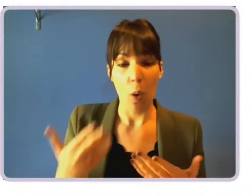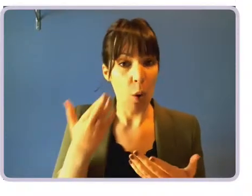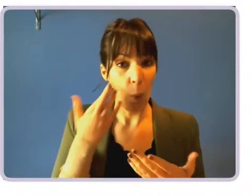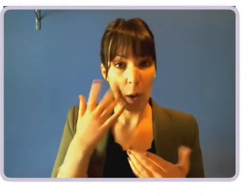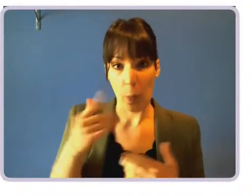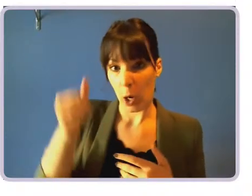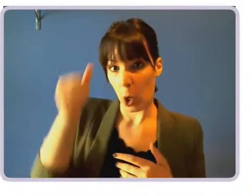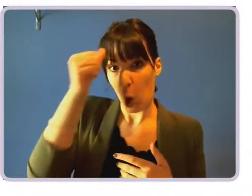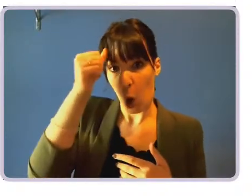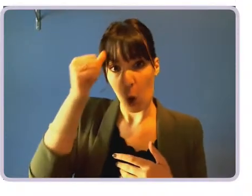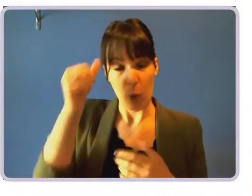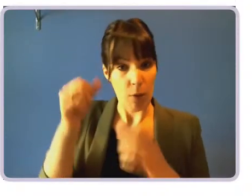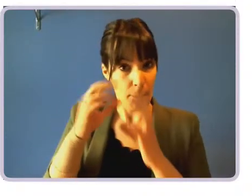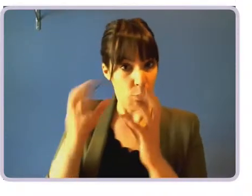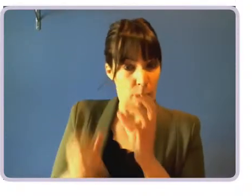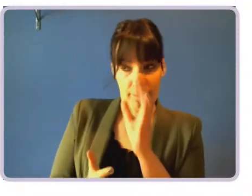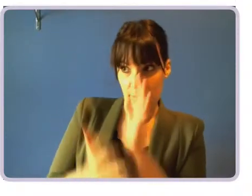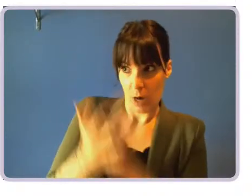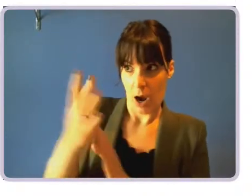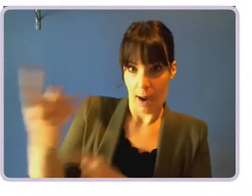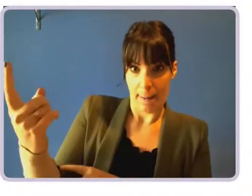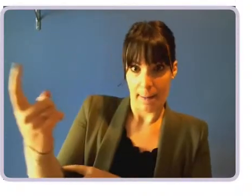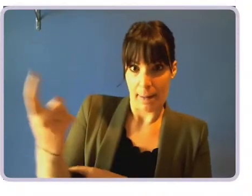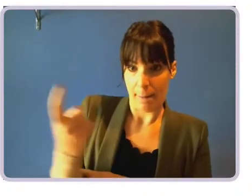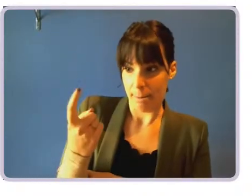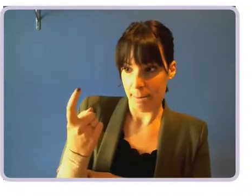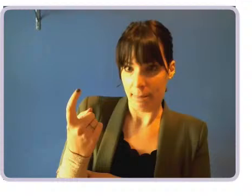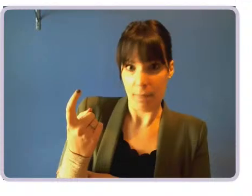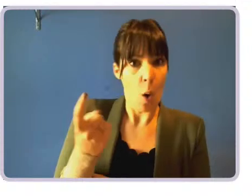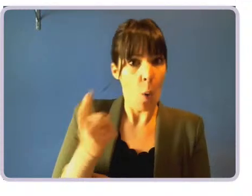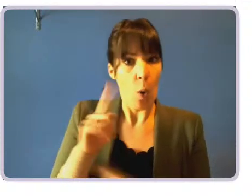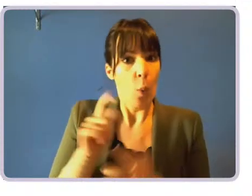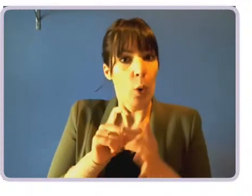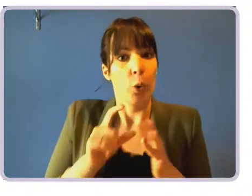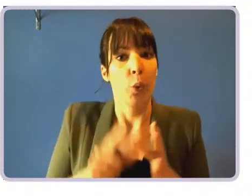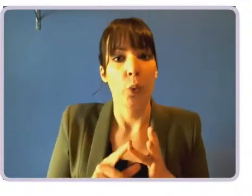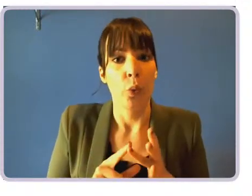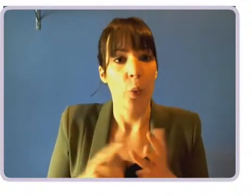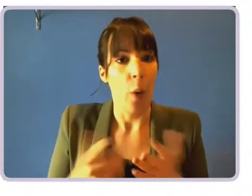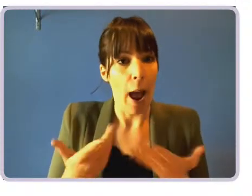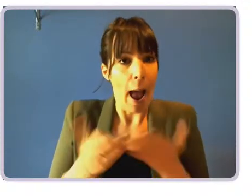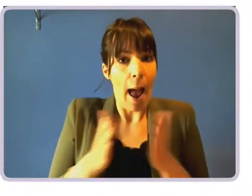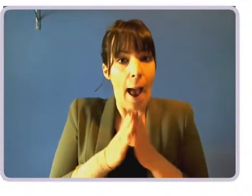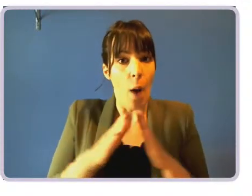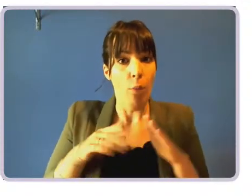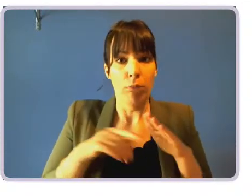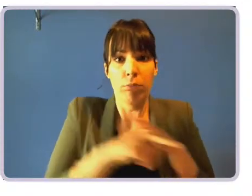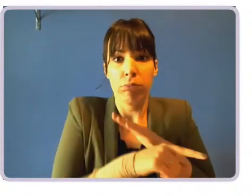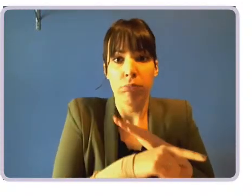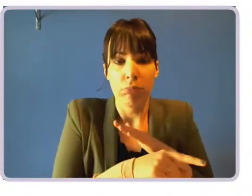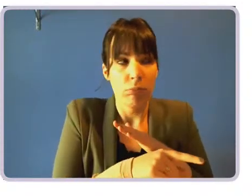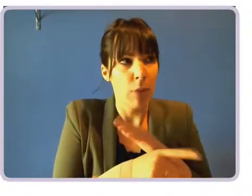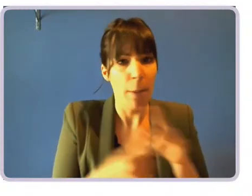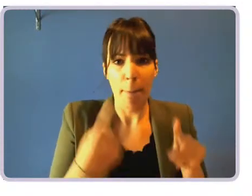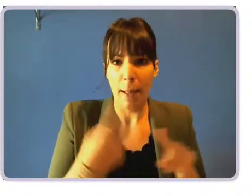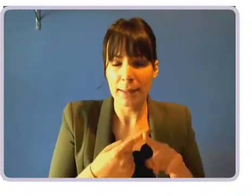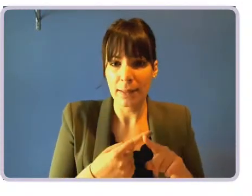looming, what am I going to do to get out of here? And then where will I go?